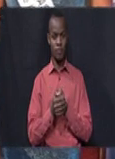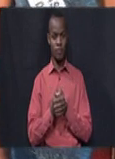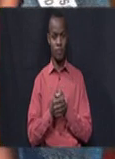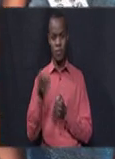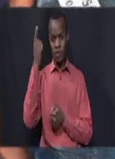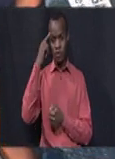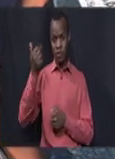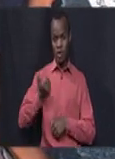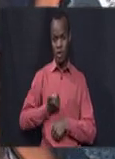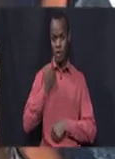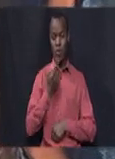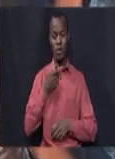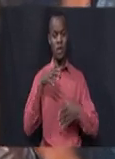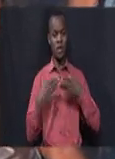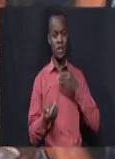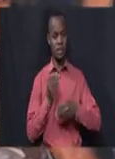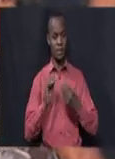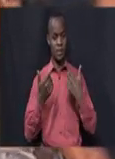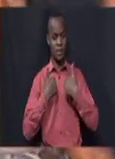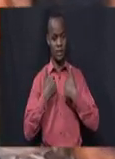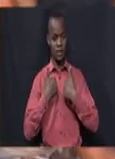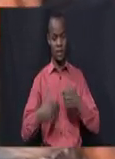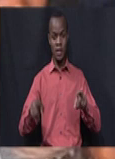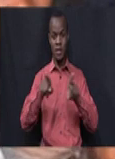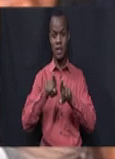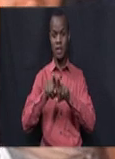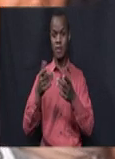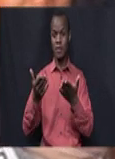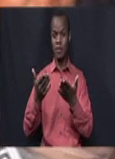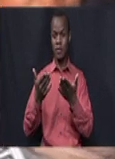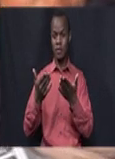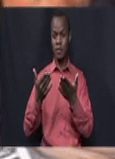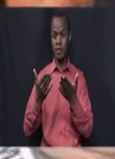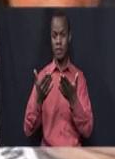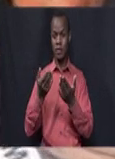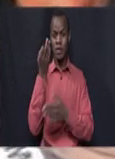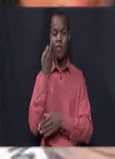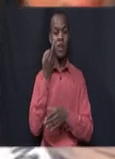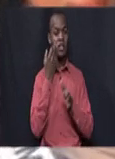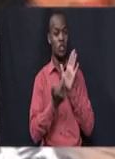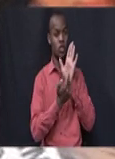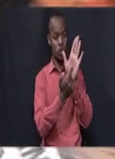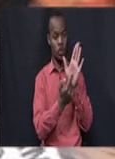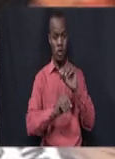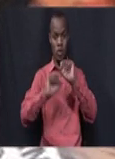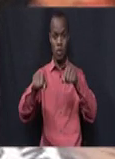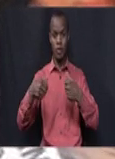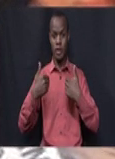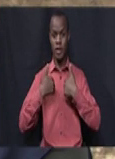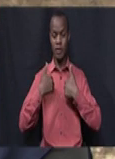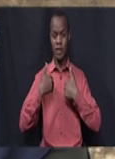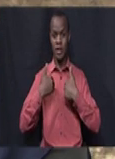for girls with disabilities. The driving force behind this fashion show is to create